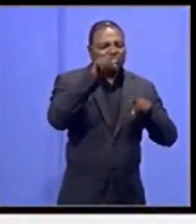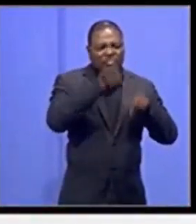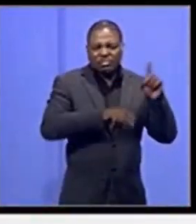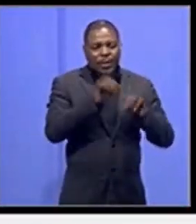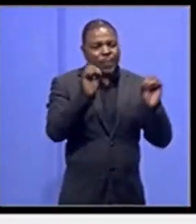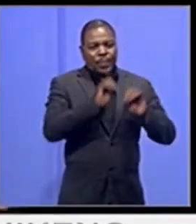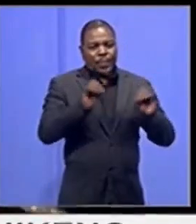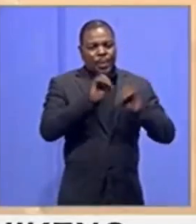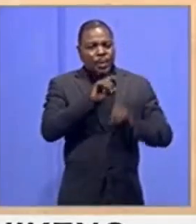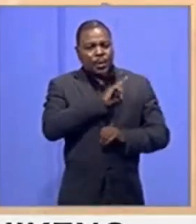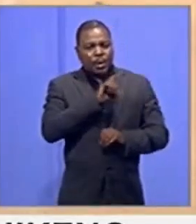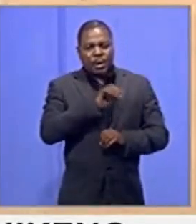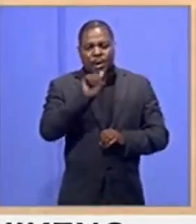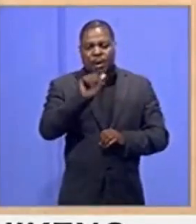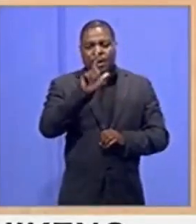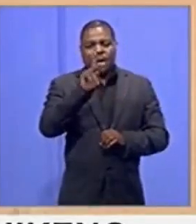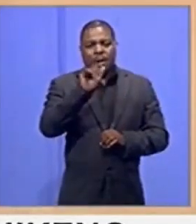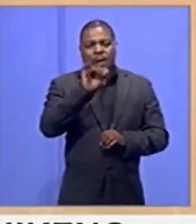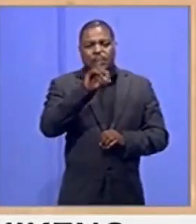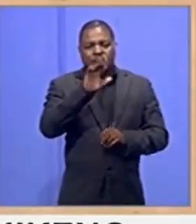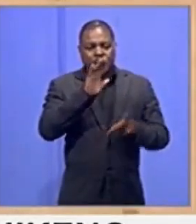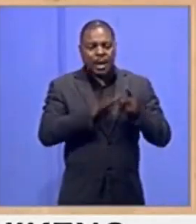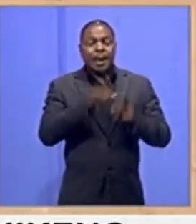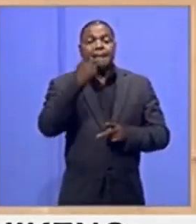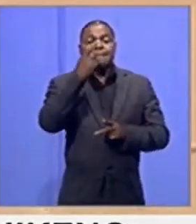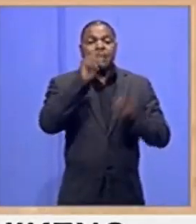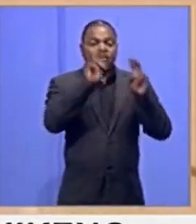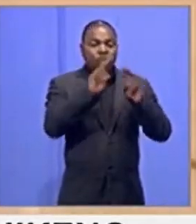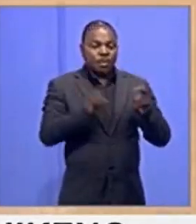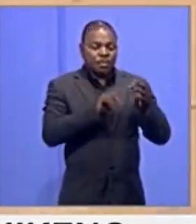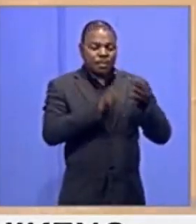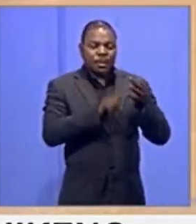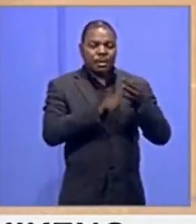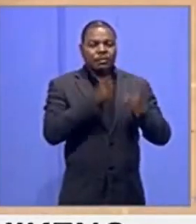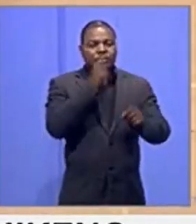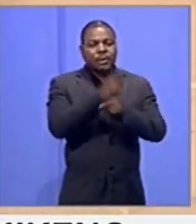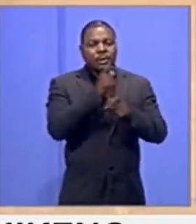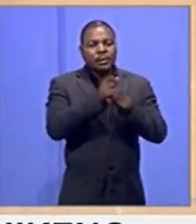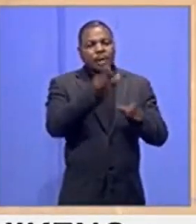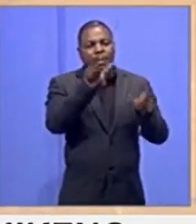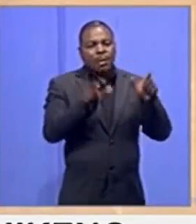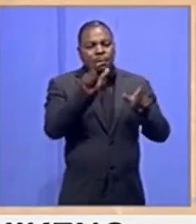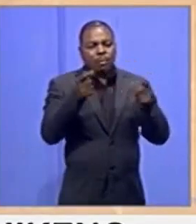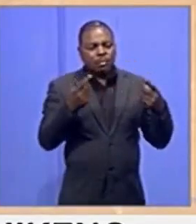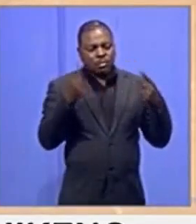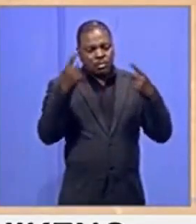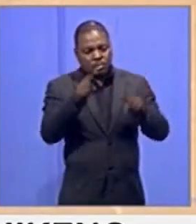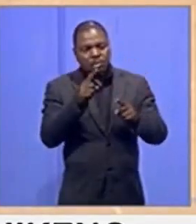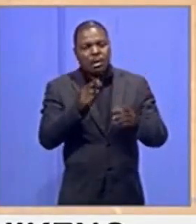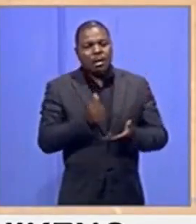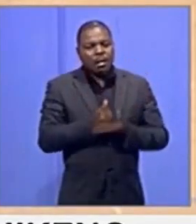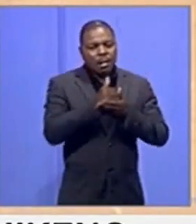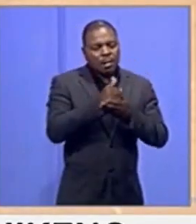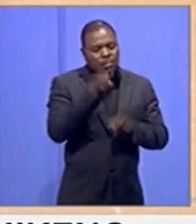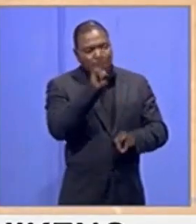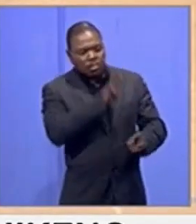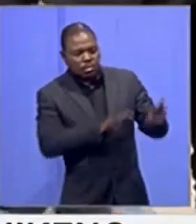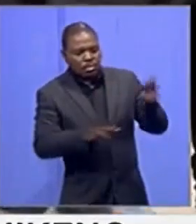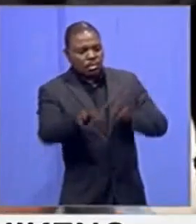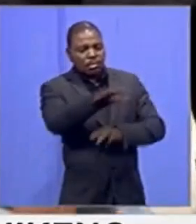mekgatlo ya Al-Qaeda le #Men's Forum ha mmoho le bakganni ba ditekesi bana ba thusa ka ho beha maemo